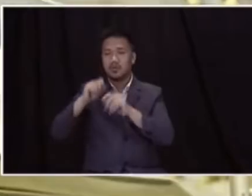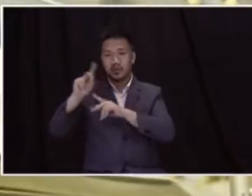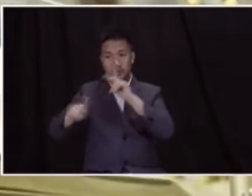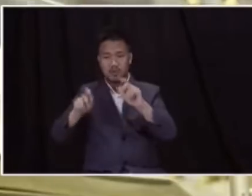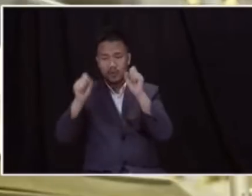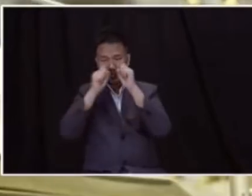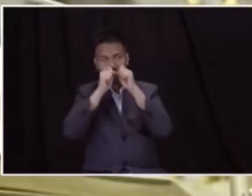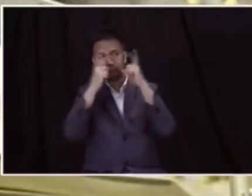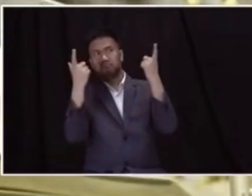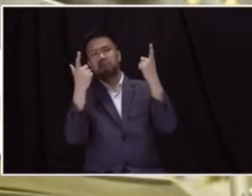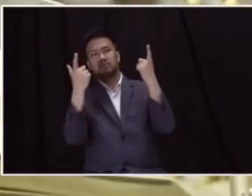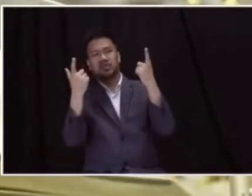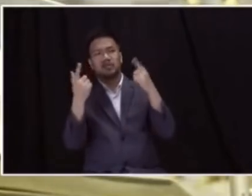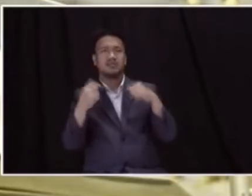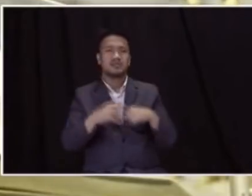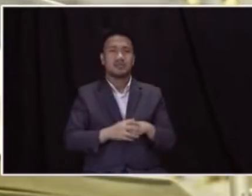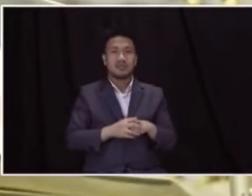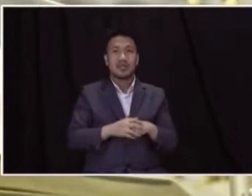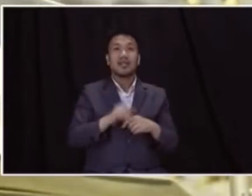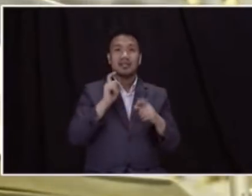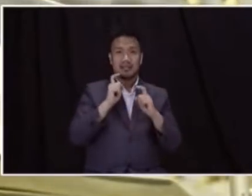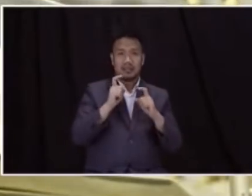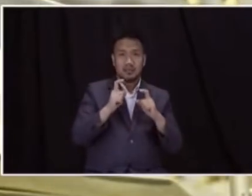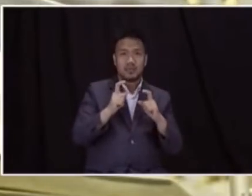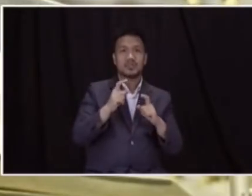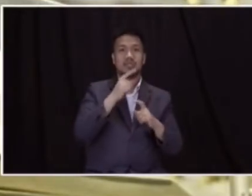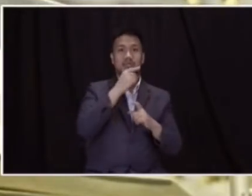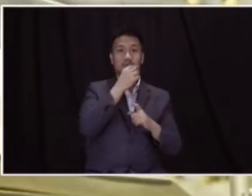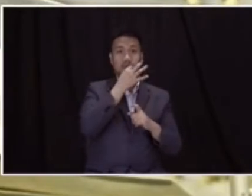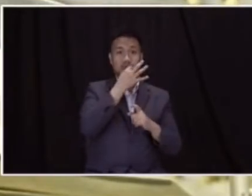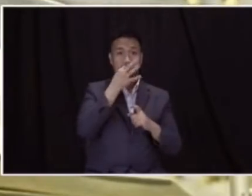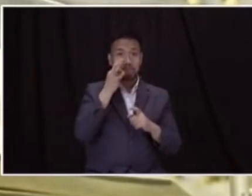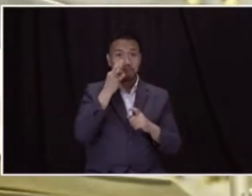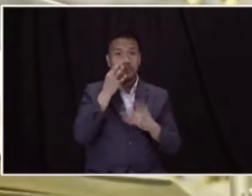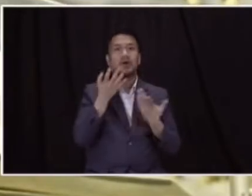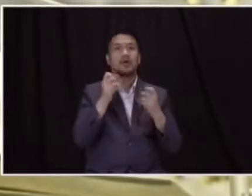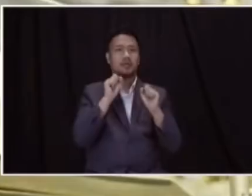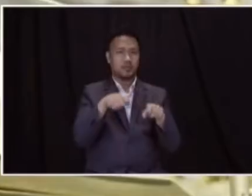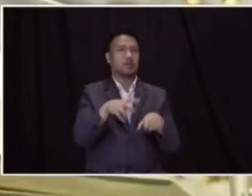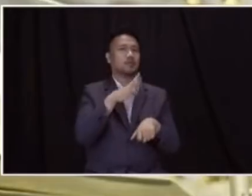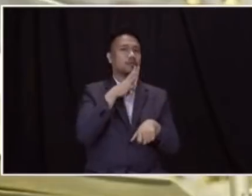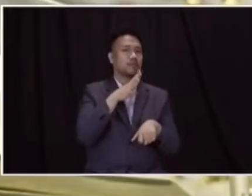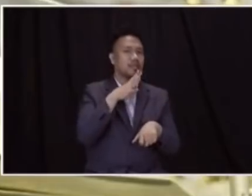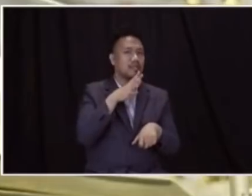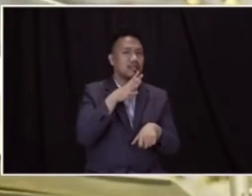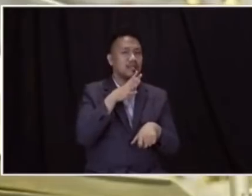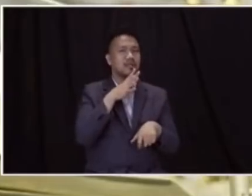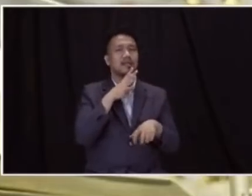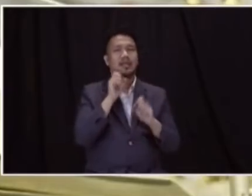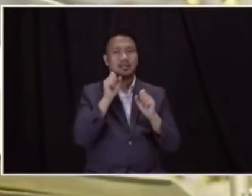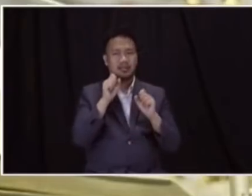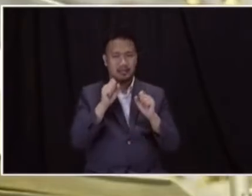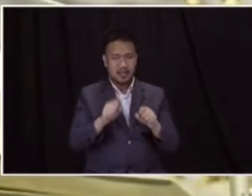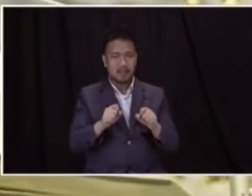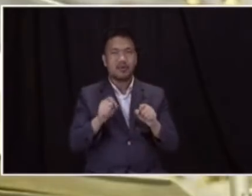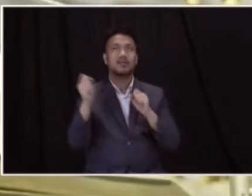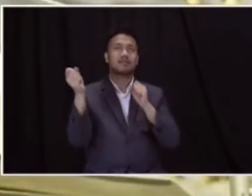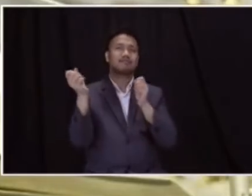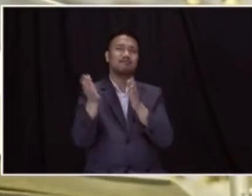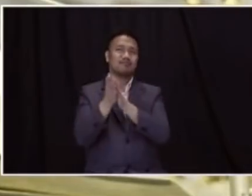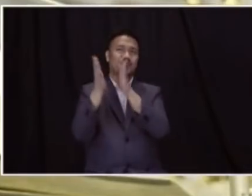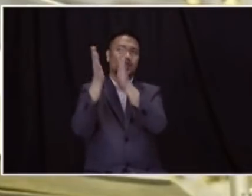was opened, his tongue freed, and he spoke, blessing God. Then fear came